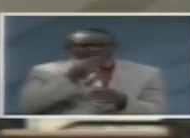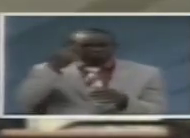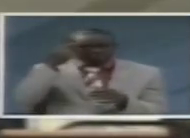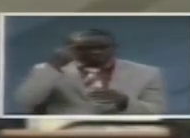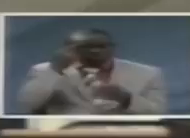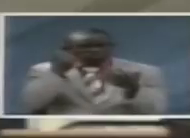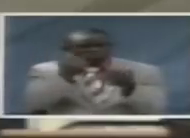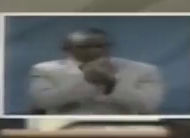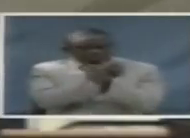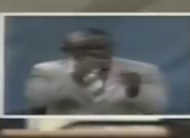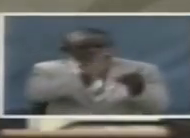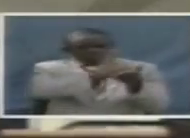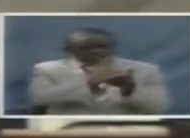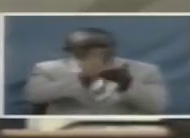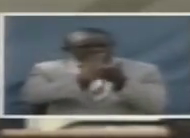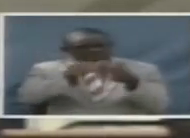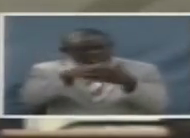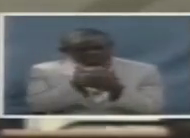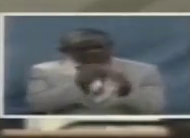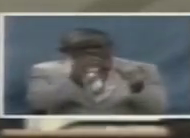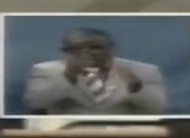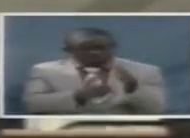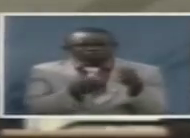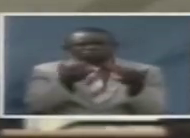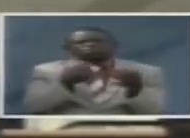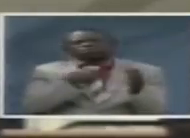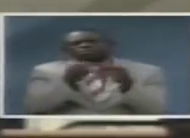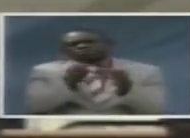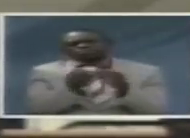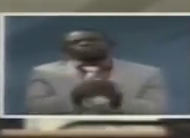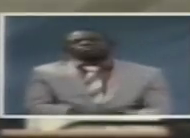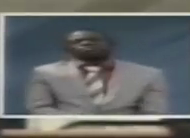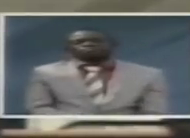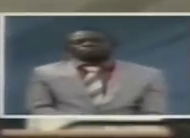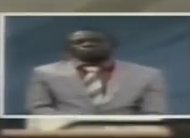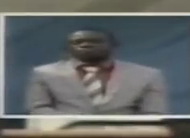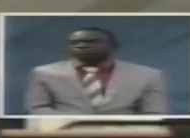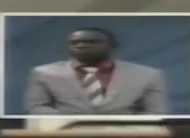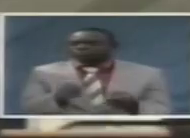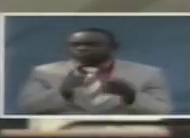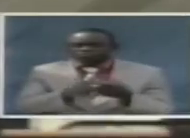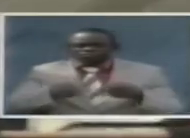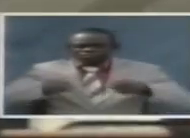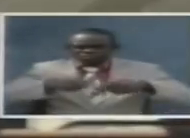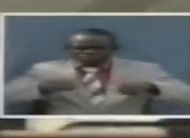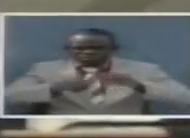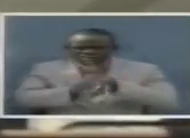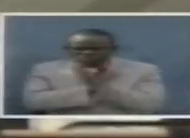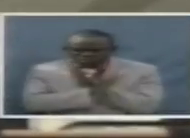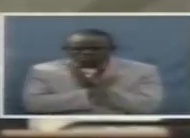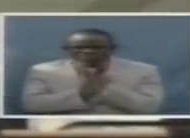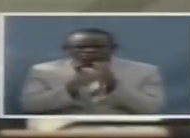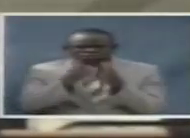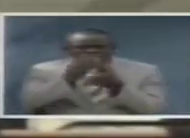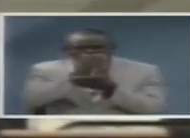deal with the issue of debt. Mr. Speaker, the stock of domestic arrears as